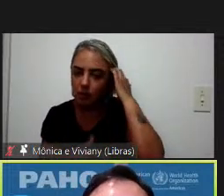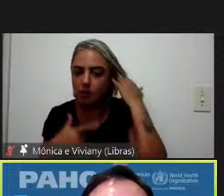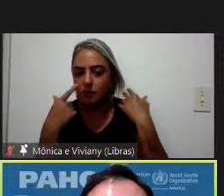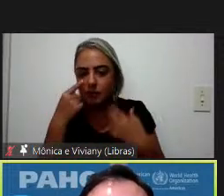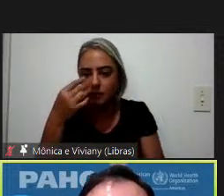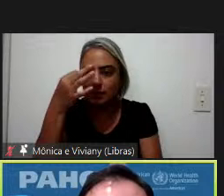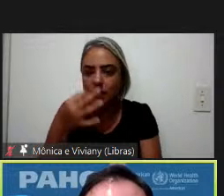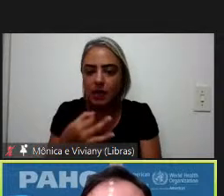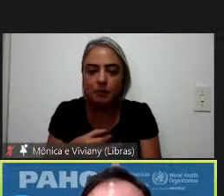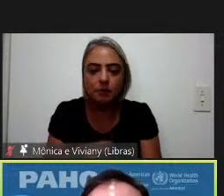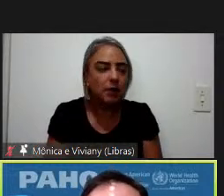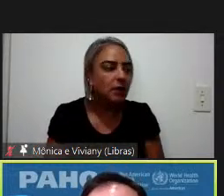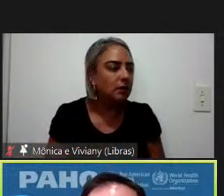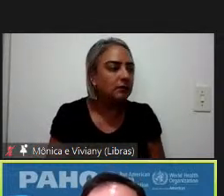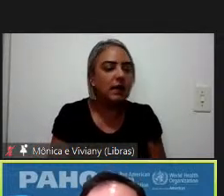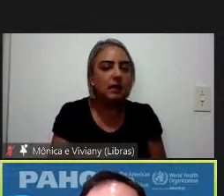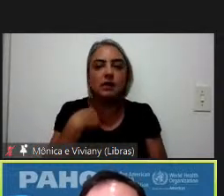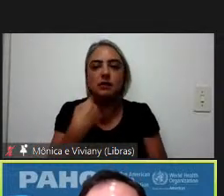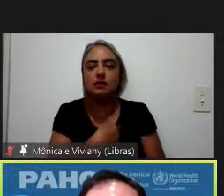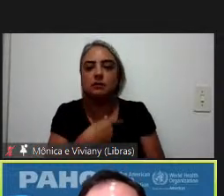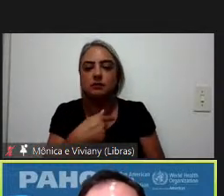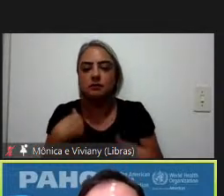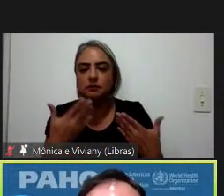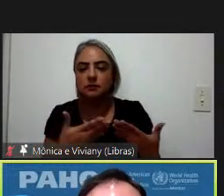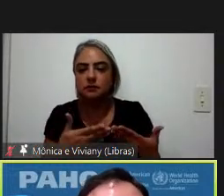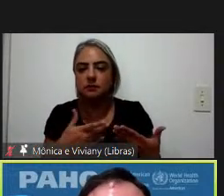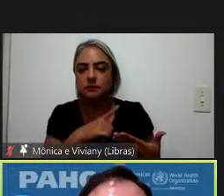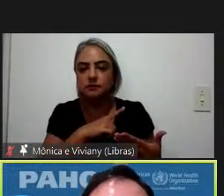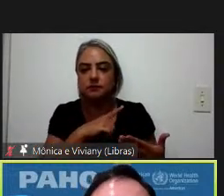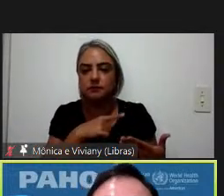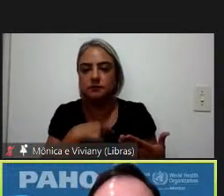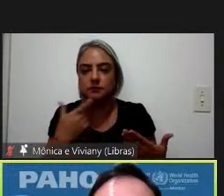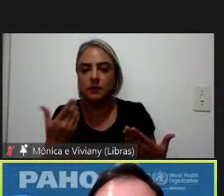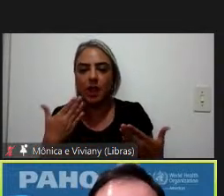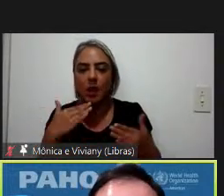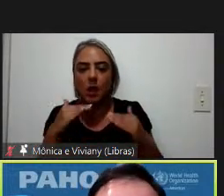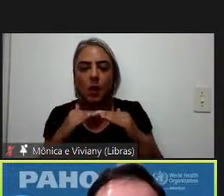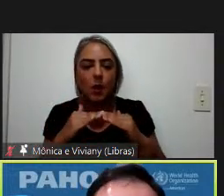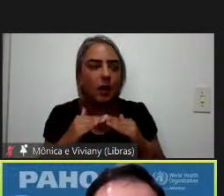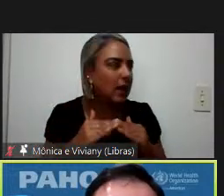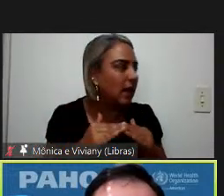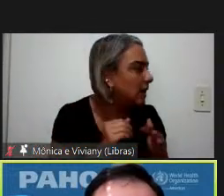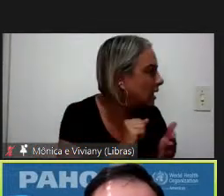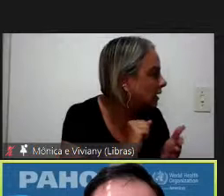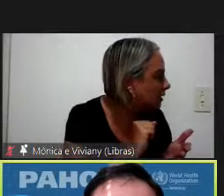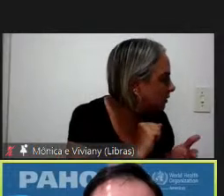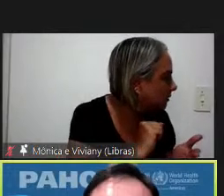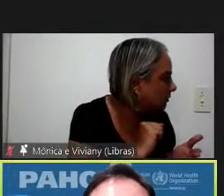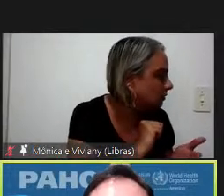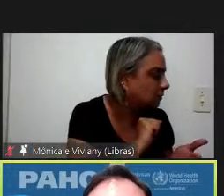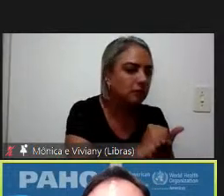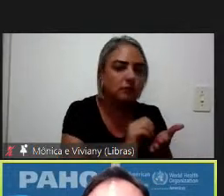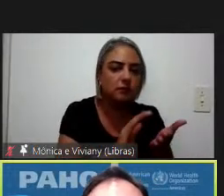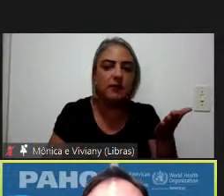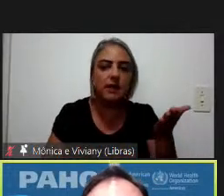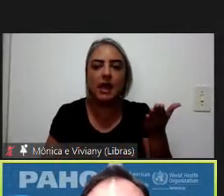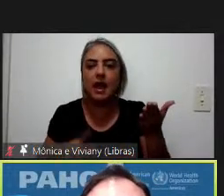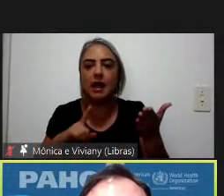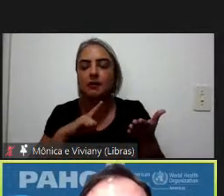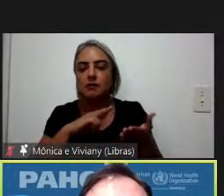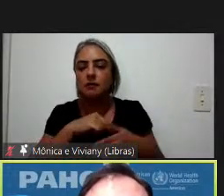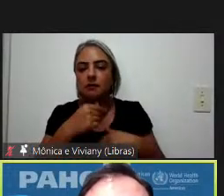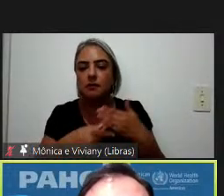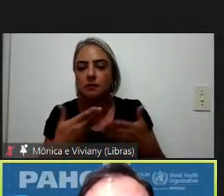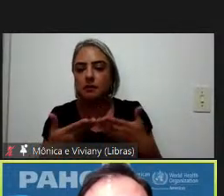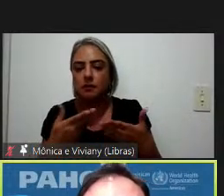have evidently appeared, and we hear from the audio from Mr. Francisco talking about this compendium of actions